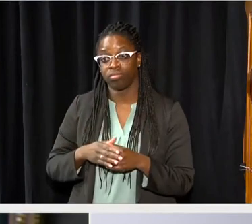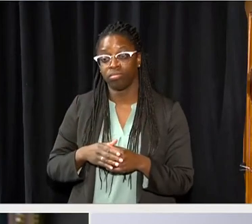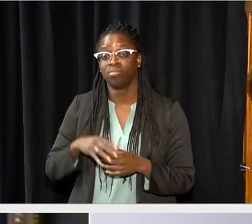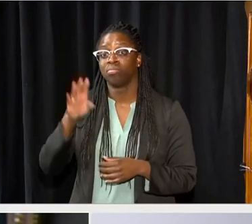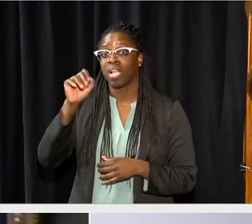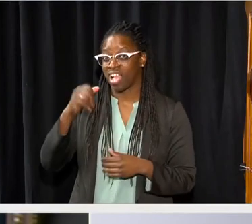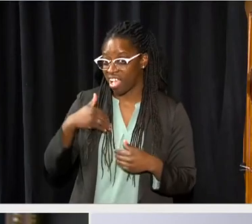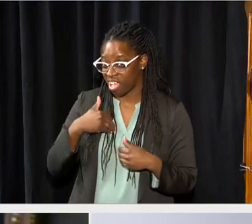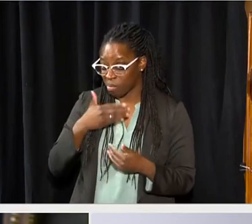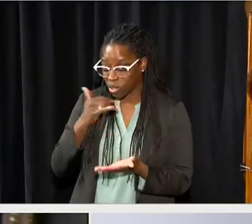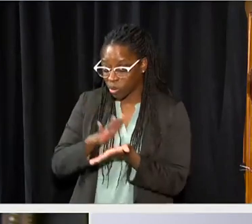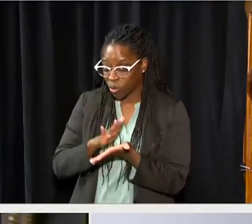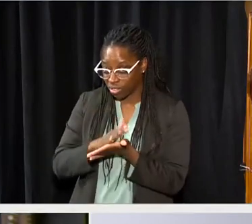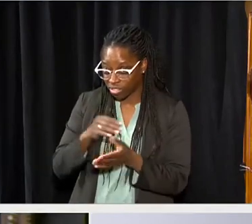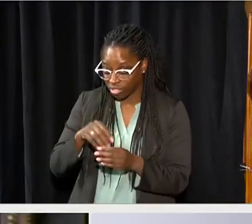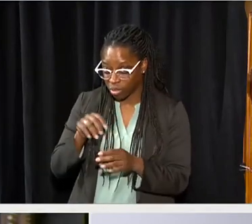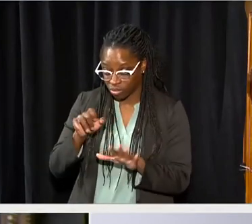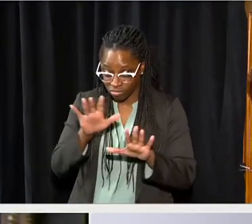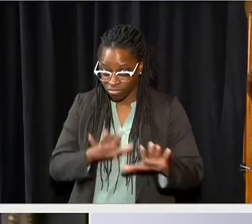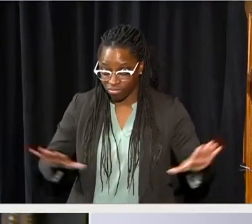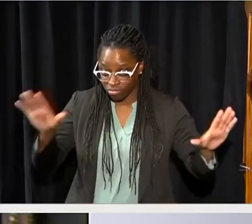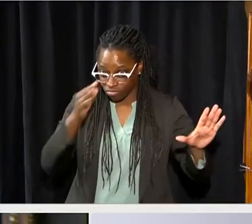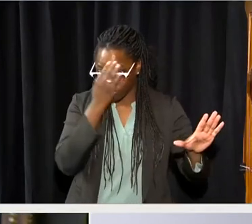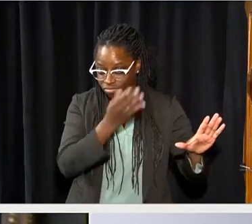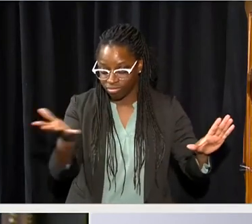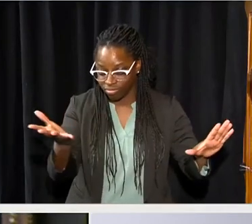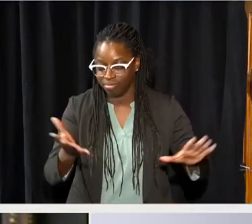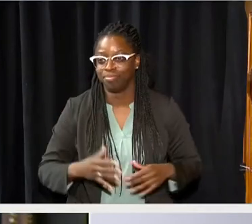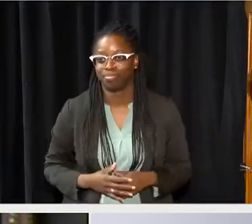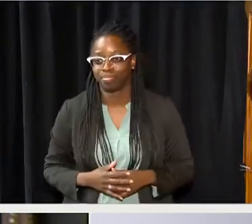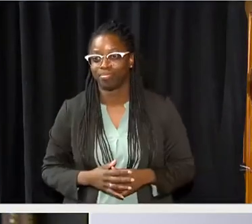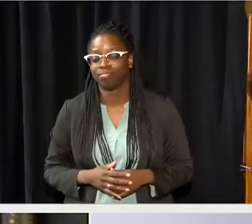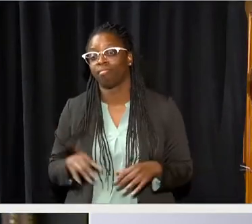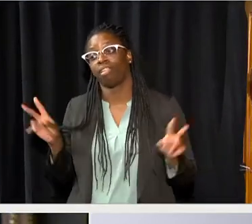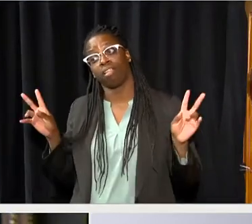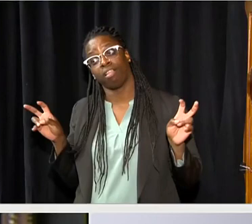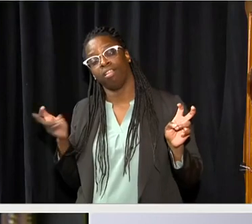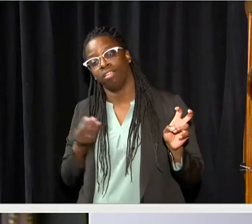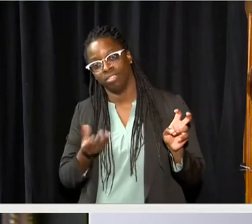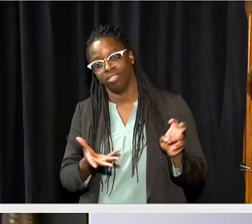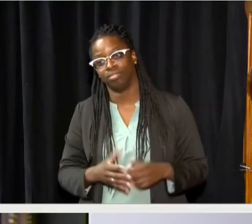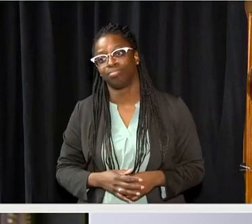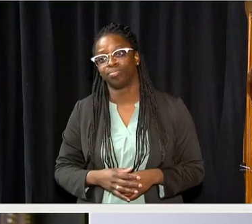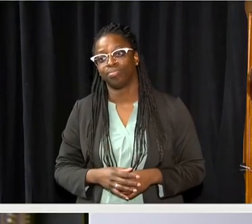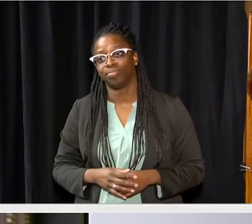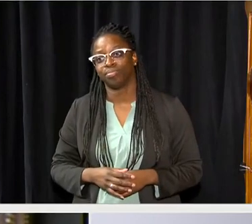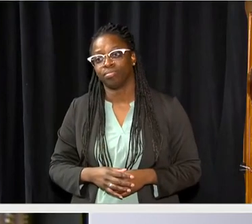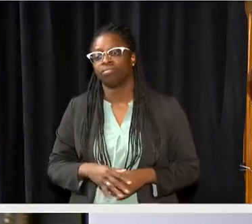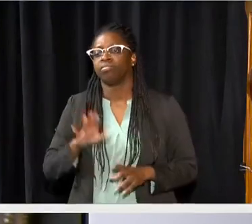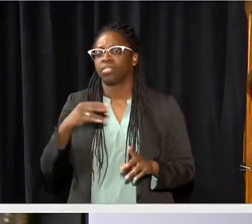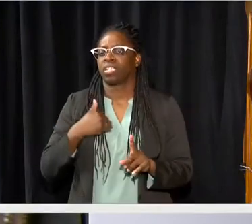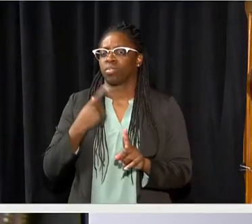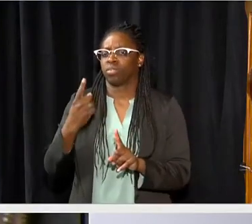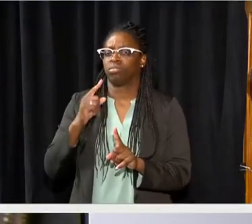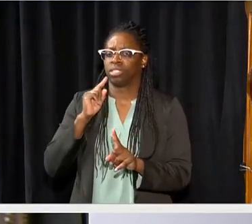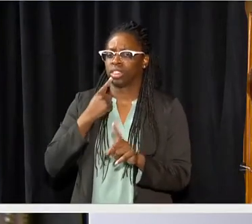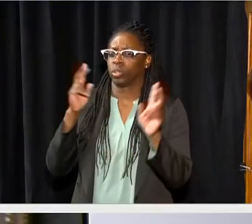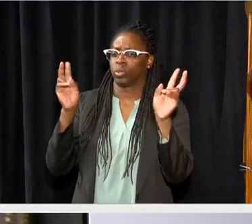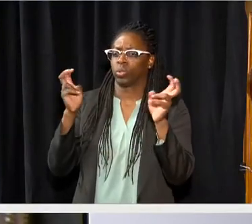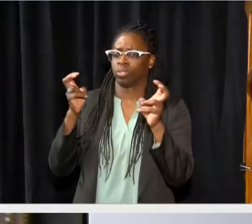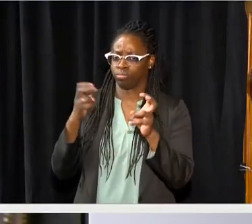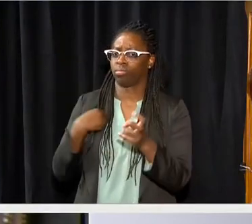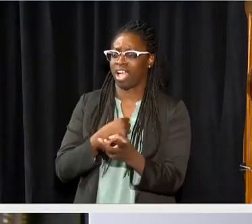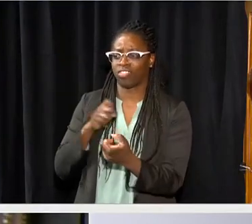Massachusetts has the best schools in the country. But I want to talk about an urgent issue that we need